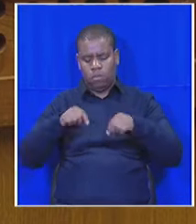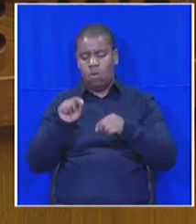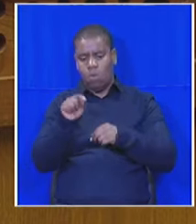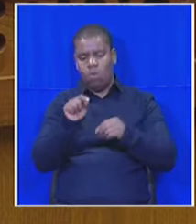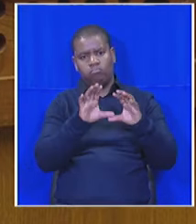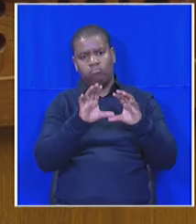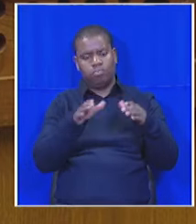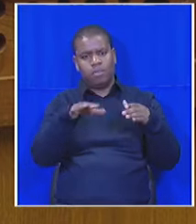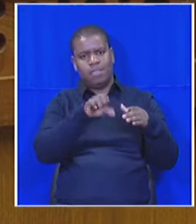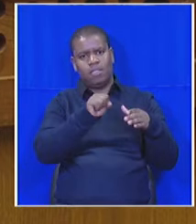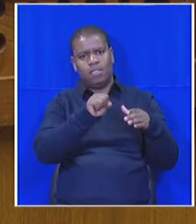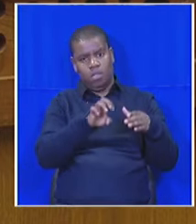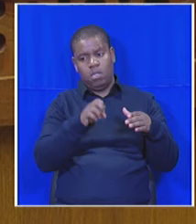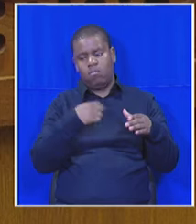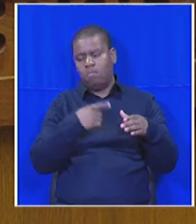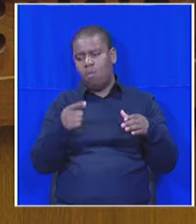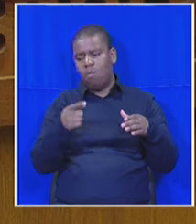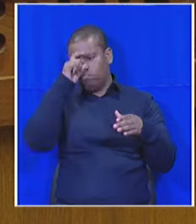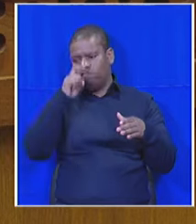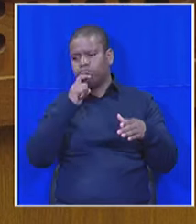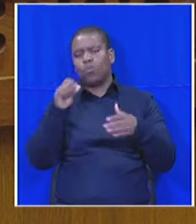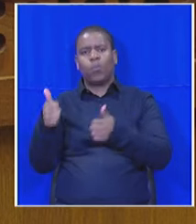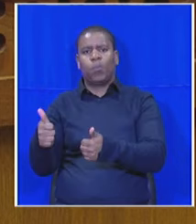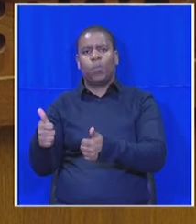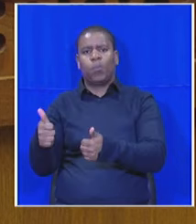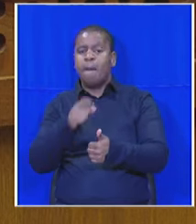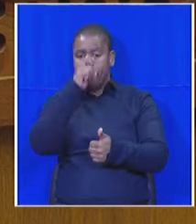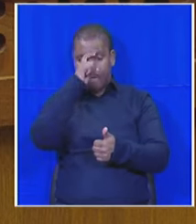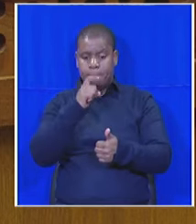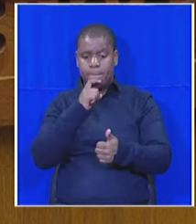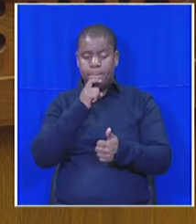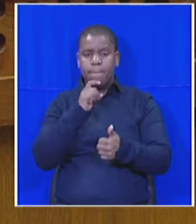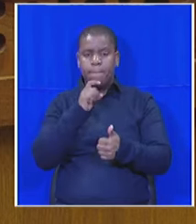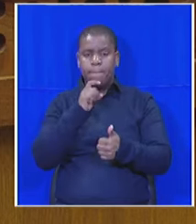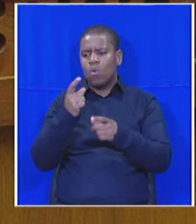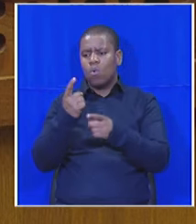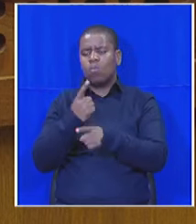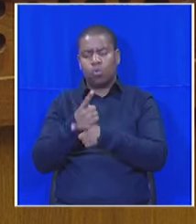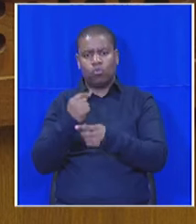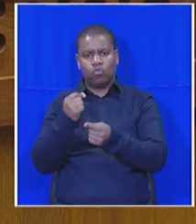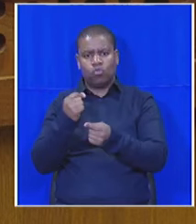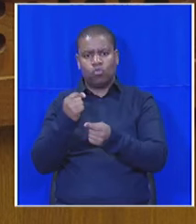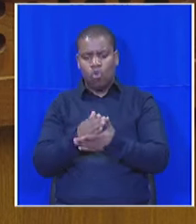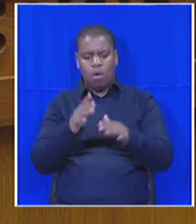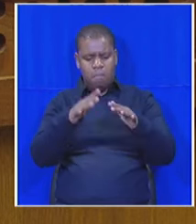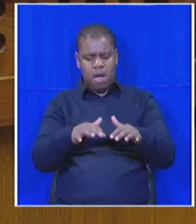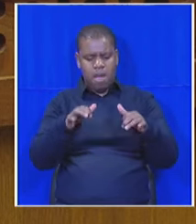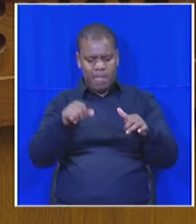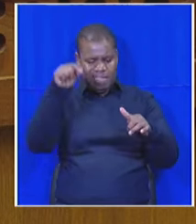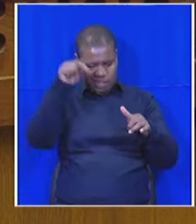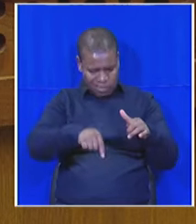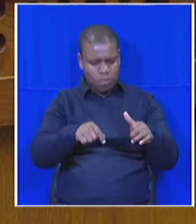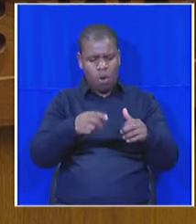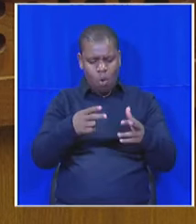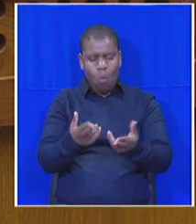entity is brought back. Parliament is duty-bound to hold government accountable, as well as ensuring that the cabal of ANC cronies